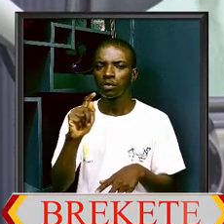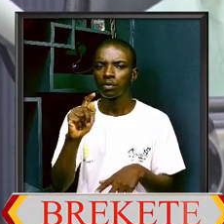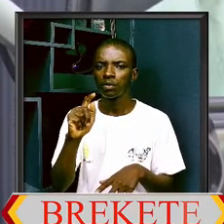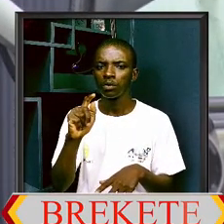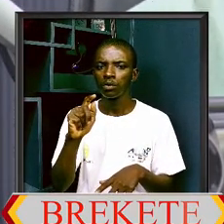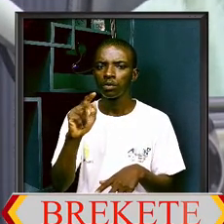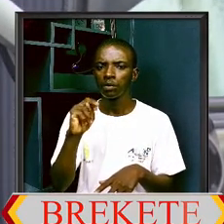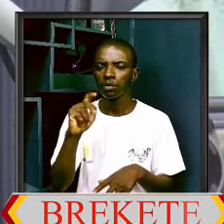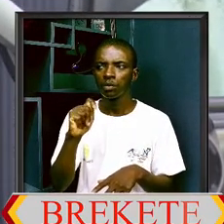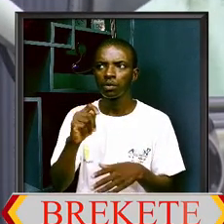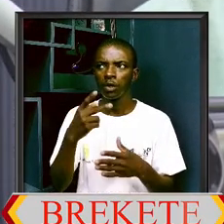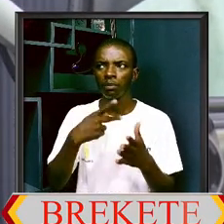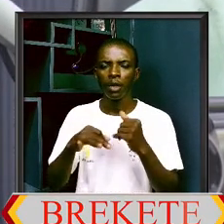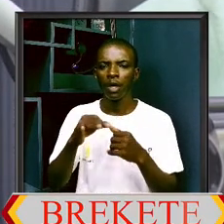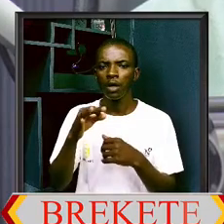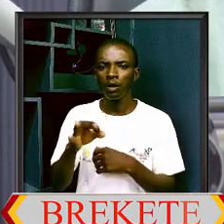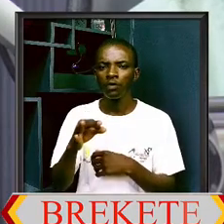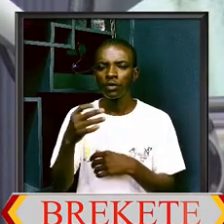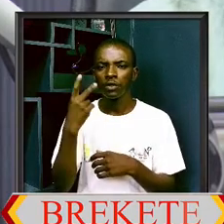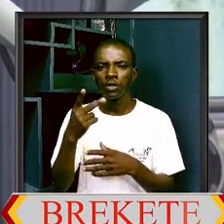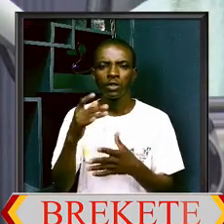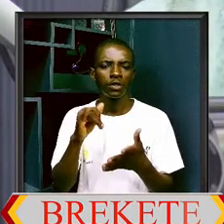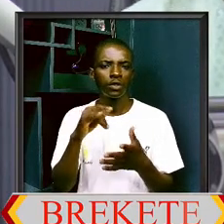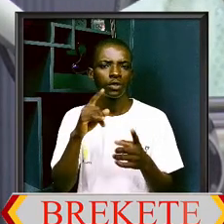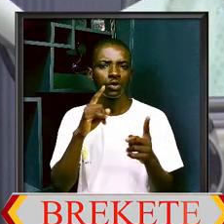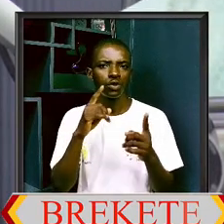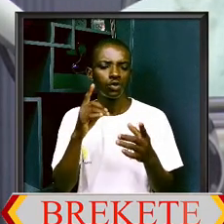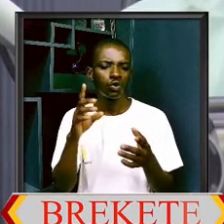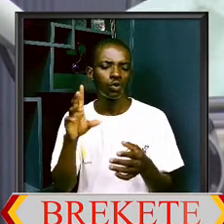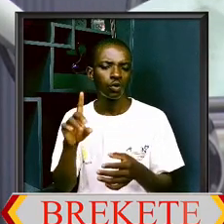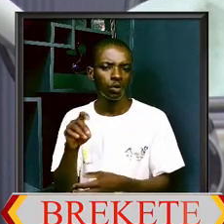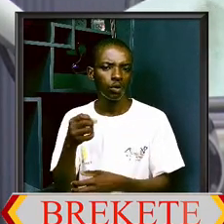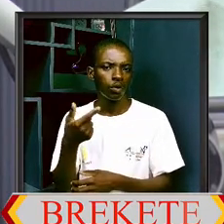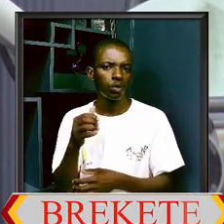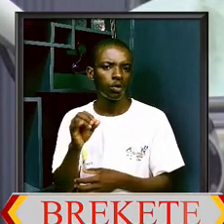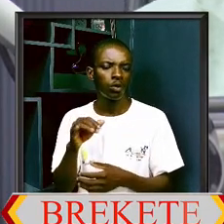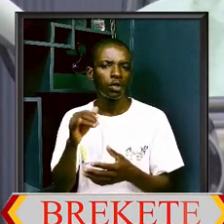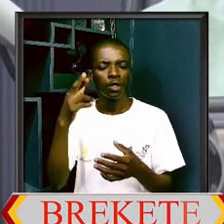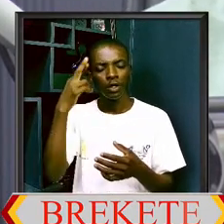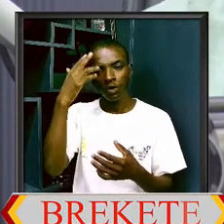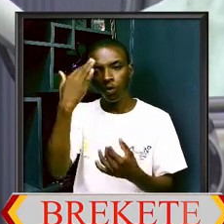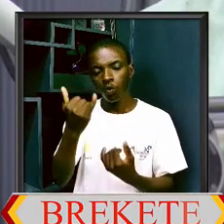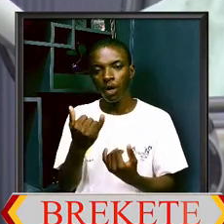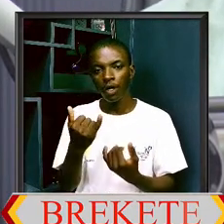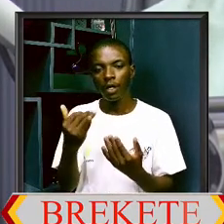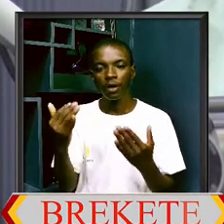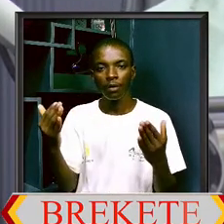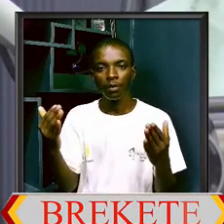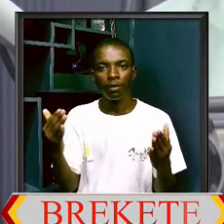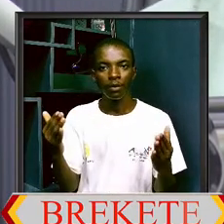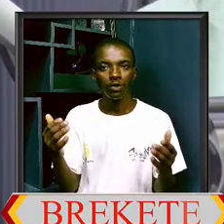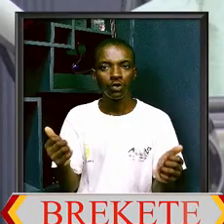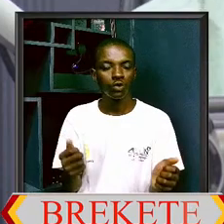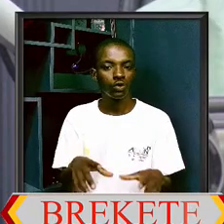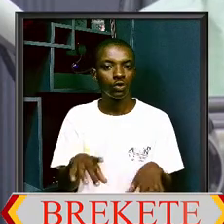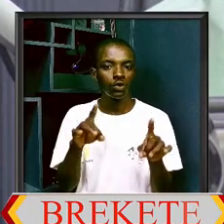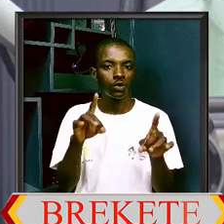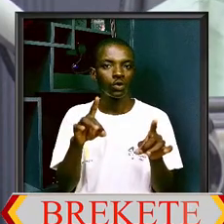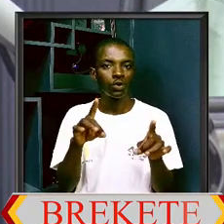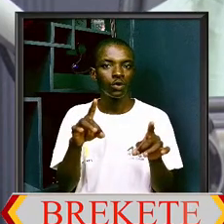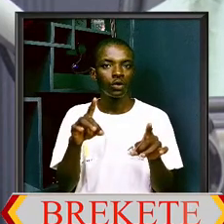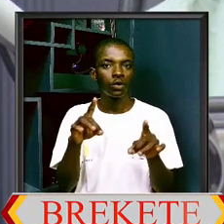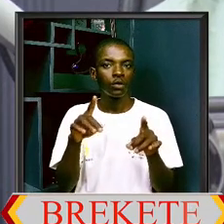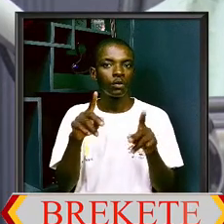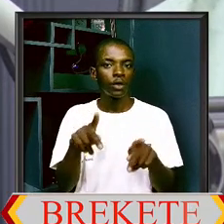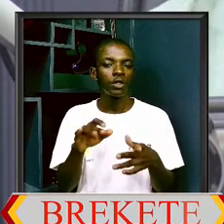tenant now part of you see dog talk say the the reason why he prefer to follow person get